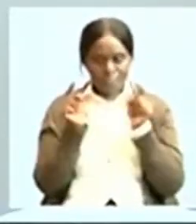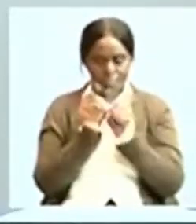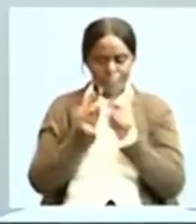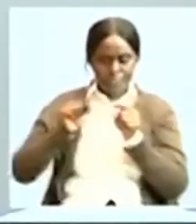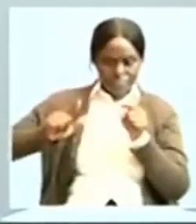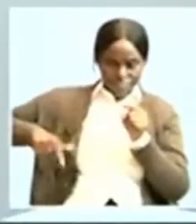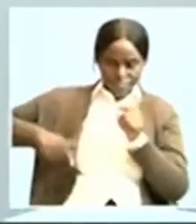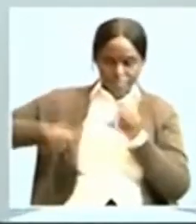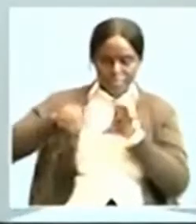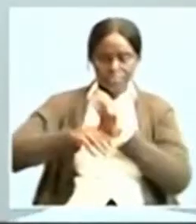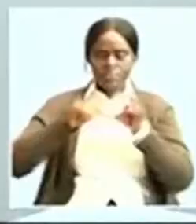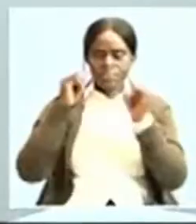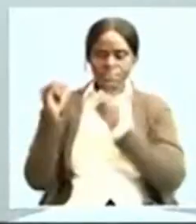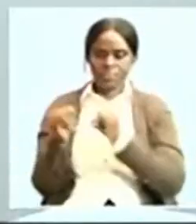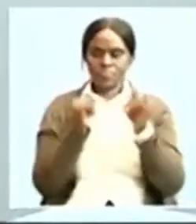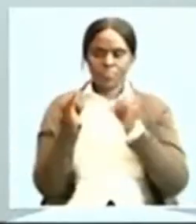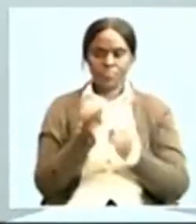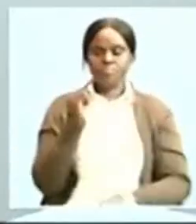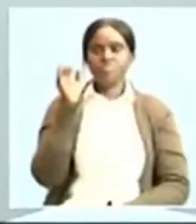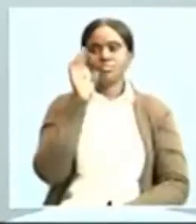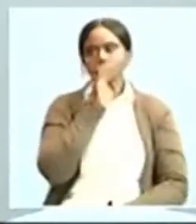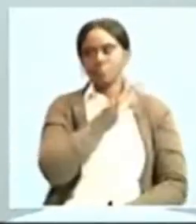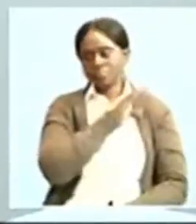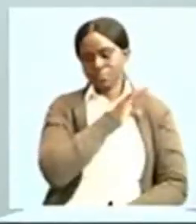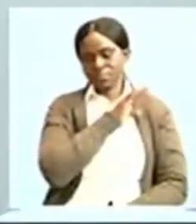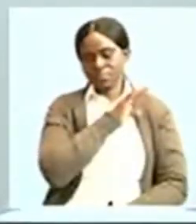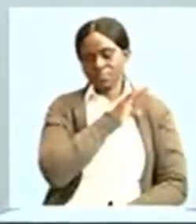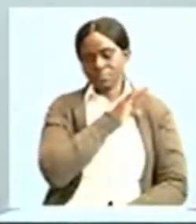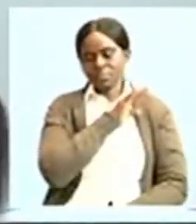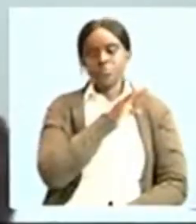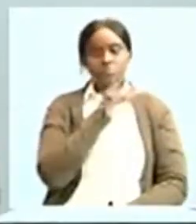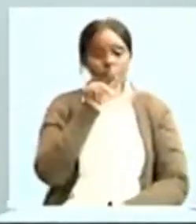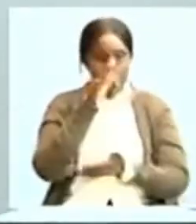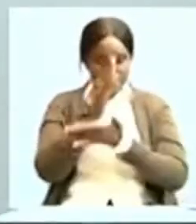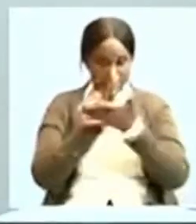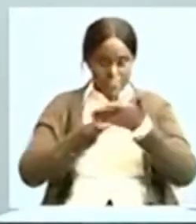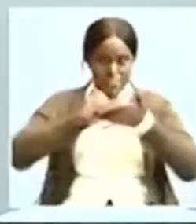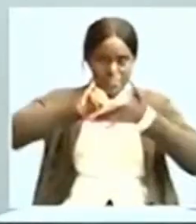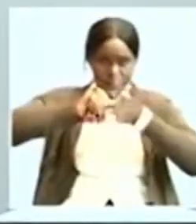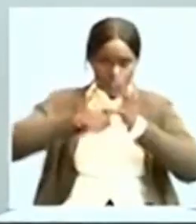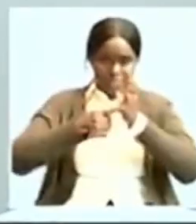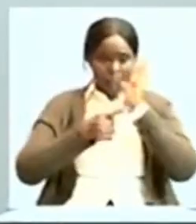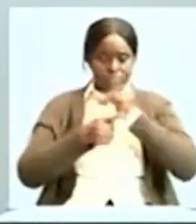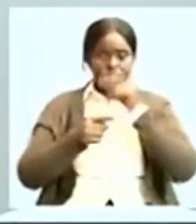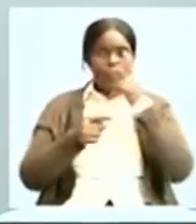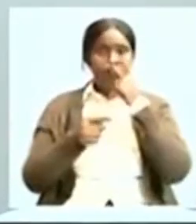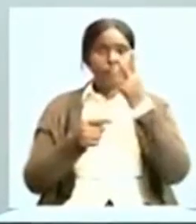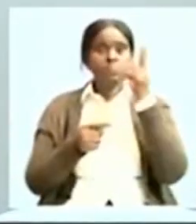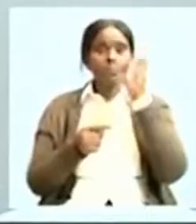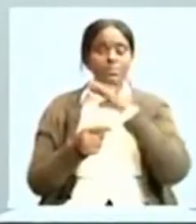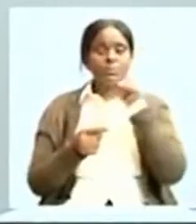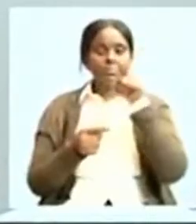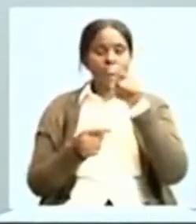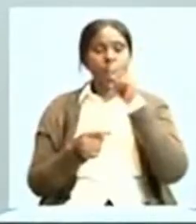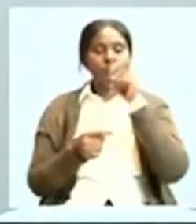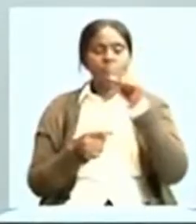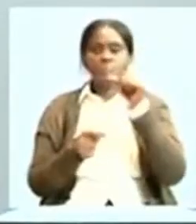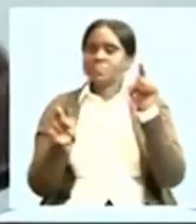delay in implementation. At a certain point, when you see that you are